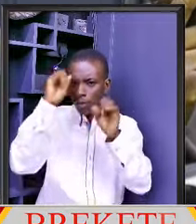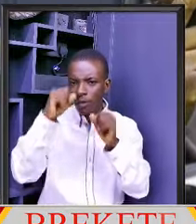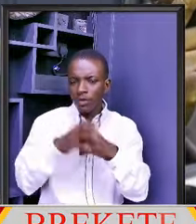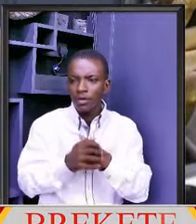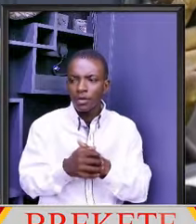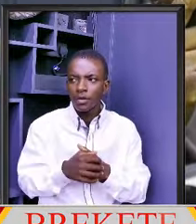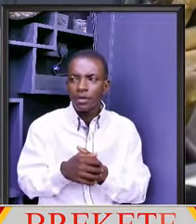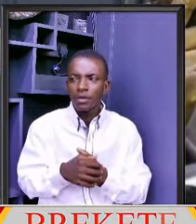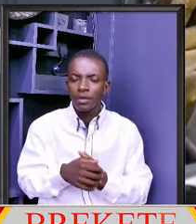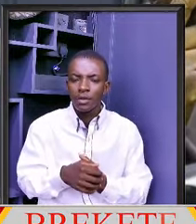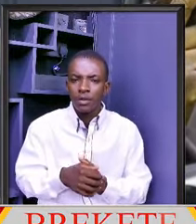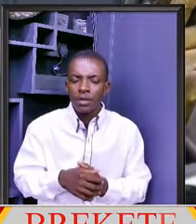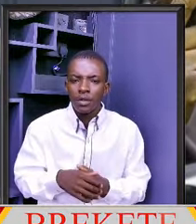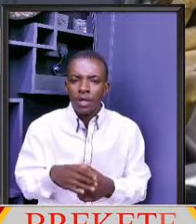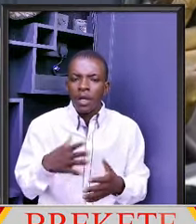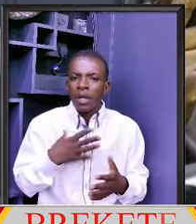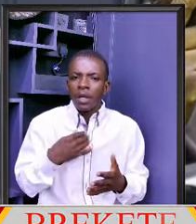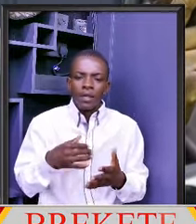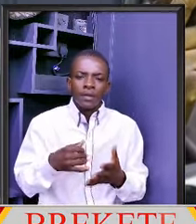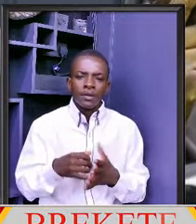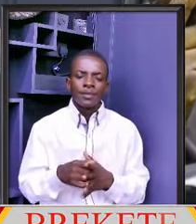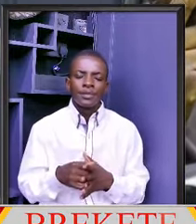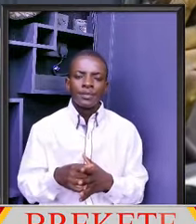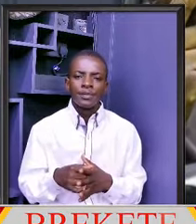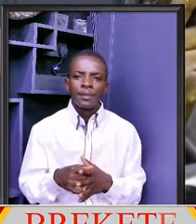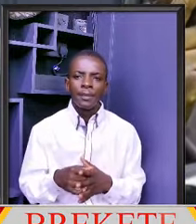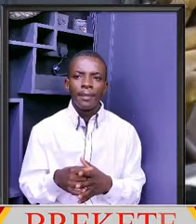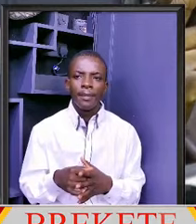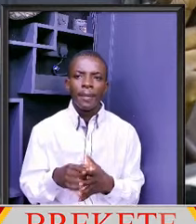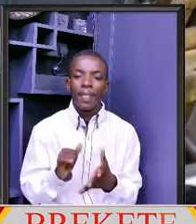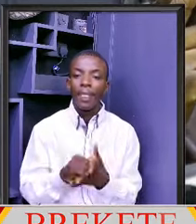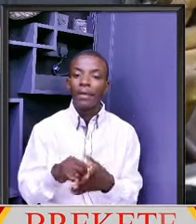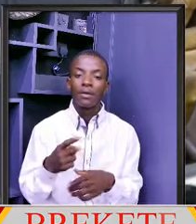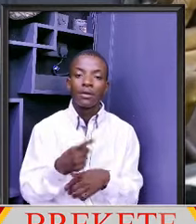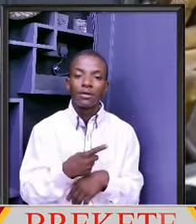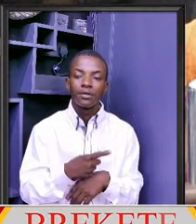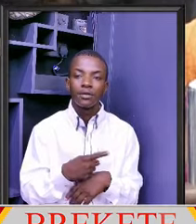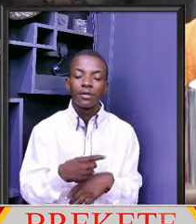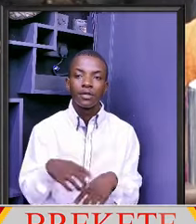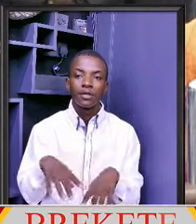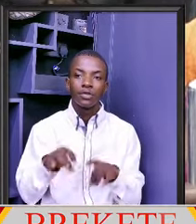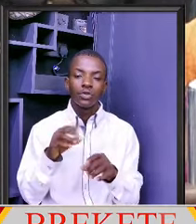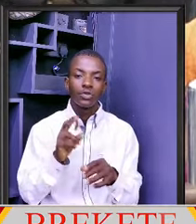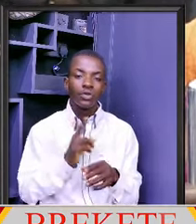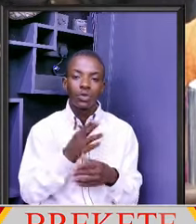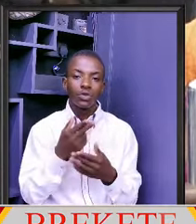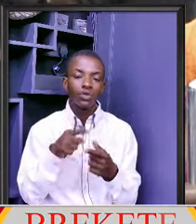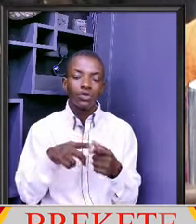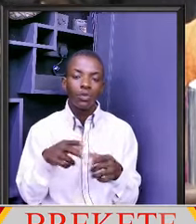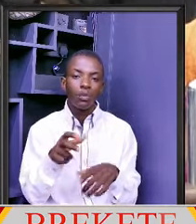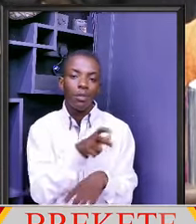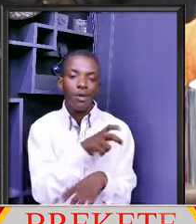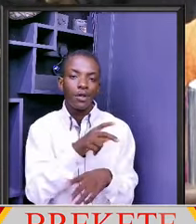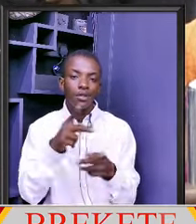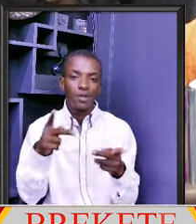before you hear. And that day, I took us to police station,